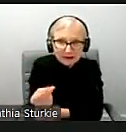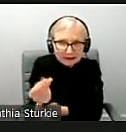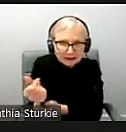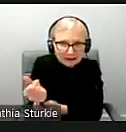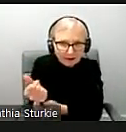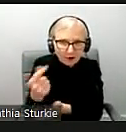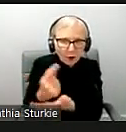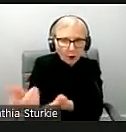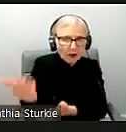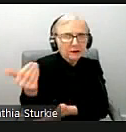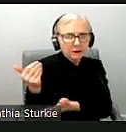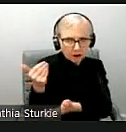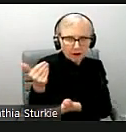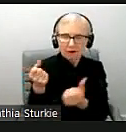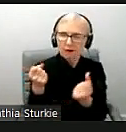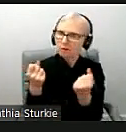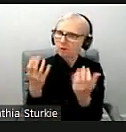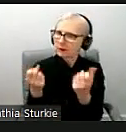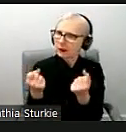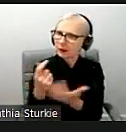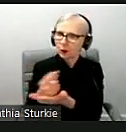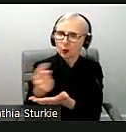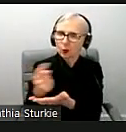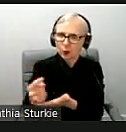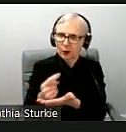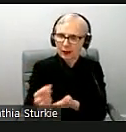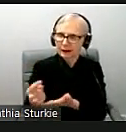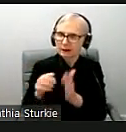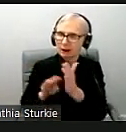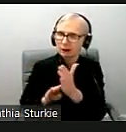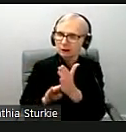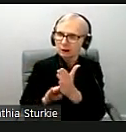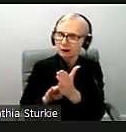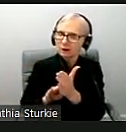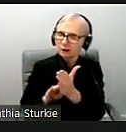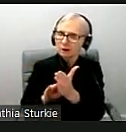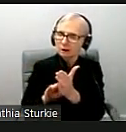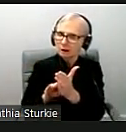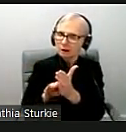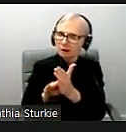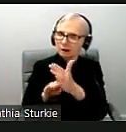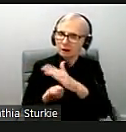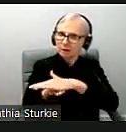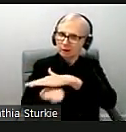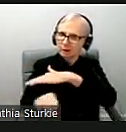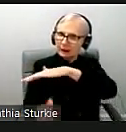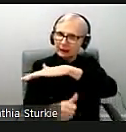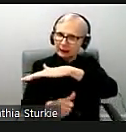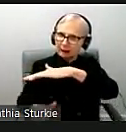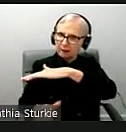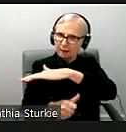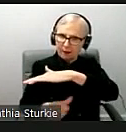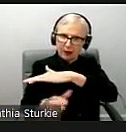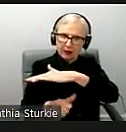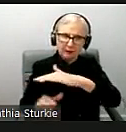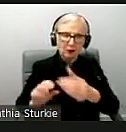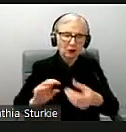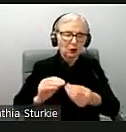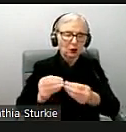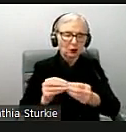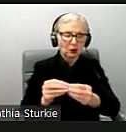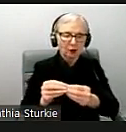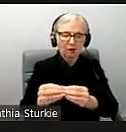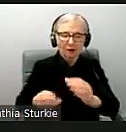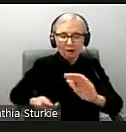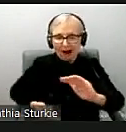that for many weeks, Colorado's trends and cases have really been towards the bottom of this ranking. So this figure shows you case rates from highest